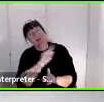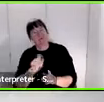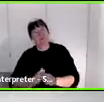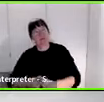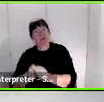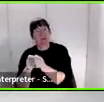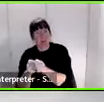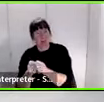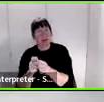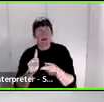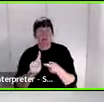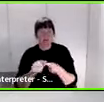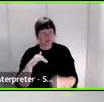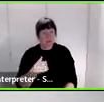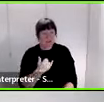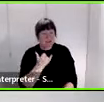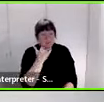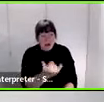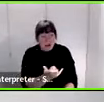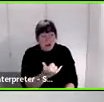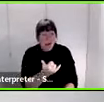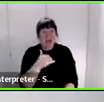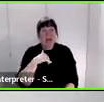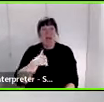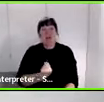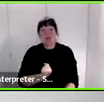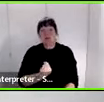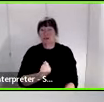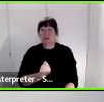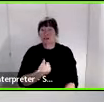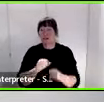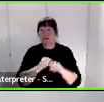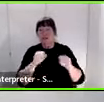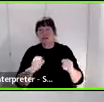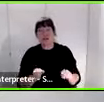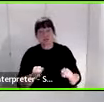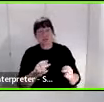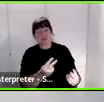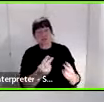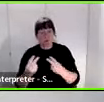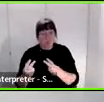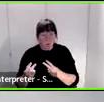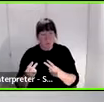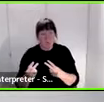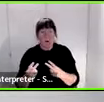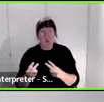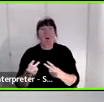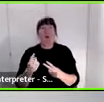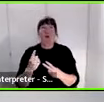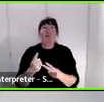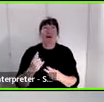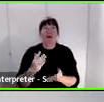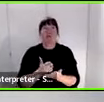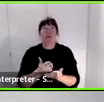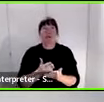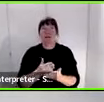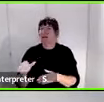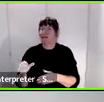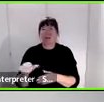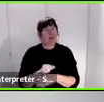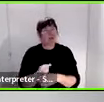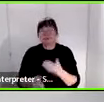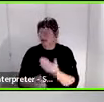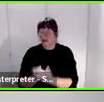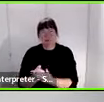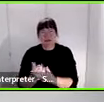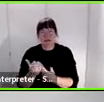needs a phone call, still needs a system overview, still needs a review, but that's the kind of thing that shouldn't need to have to happen.